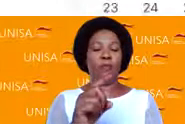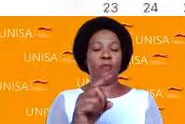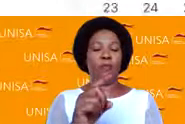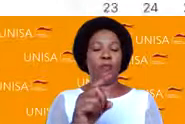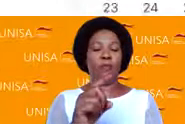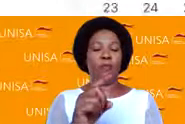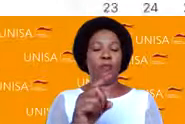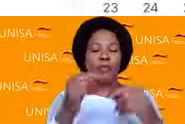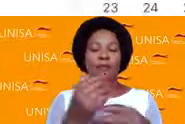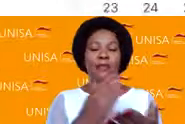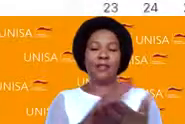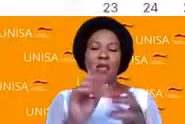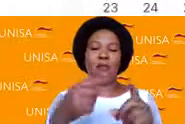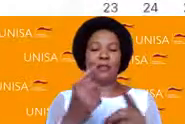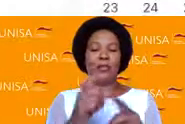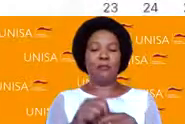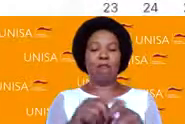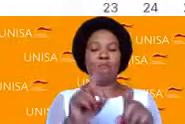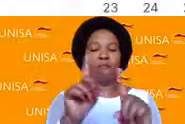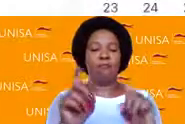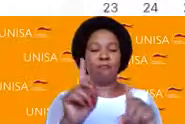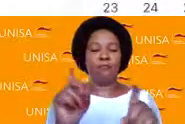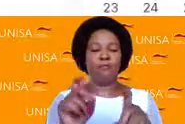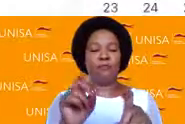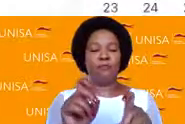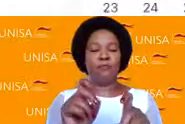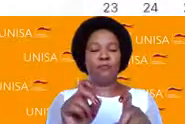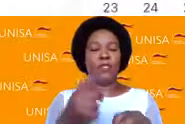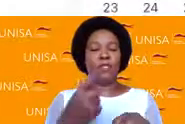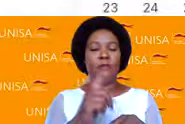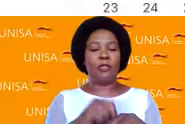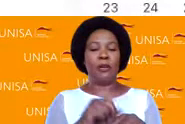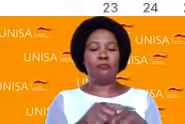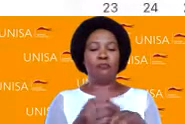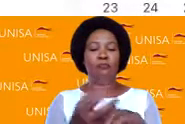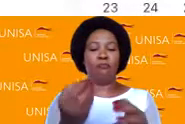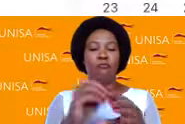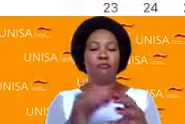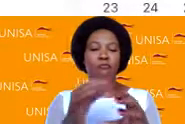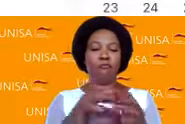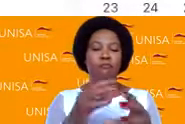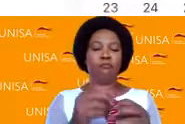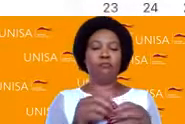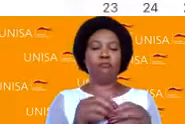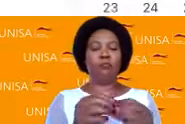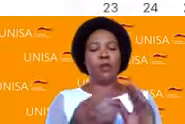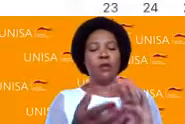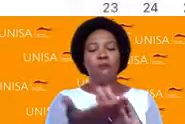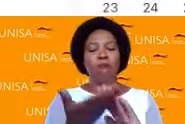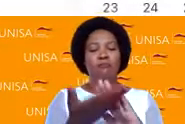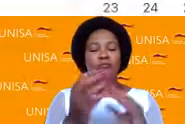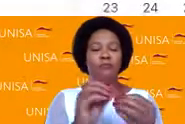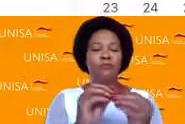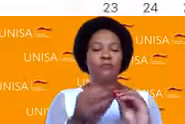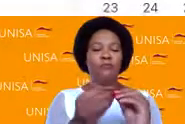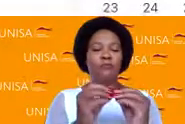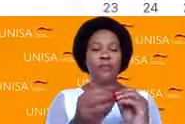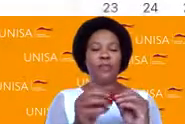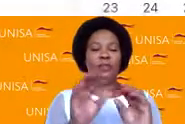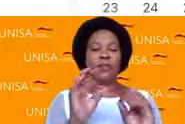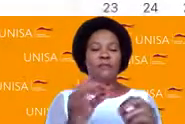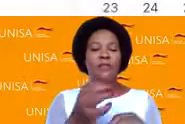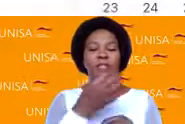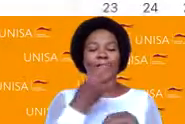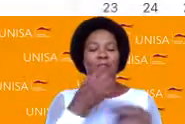the quizzes dates do get updated, especially now they've extended some of the dates. So if the date that's shown here